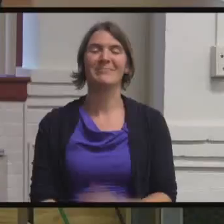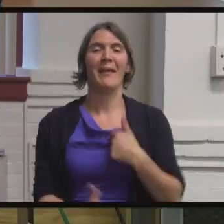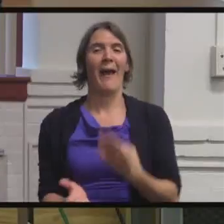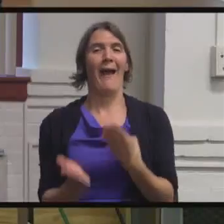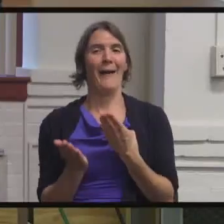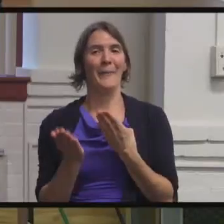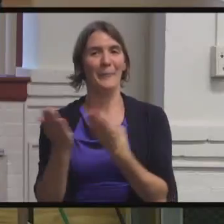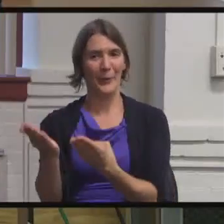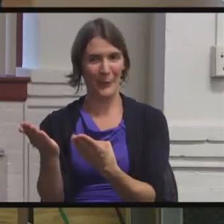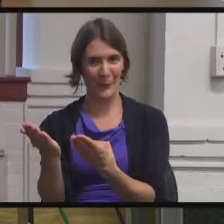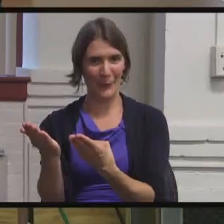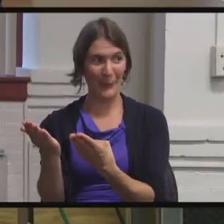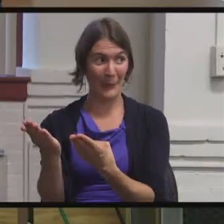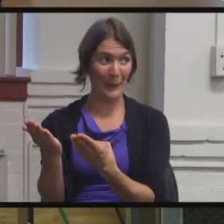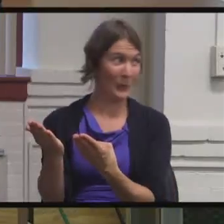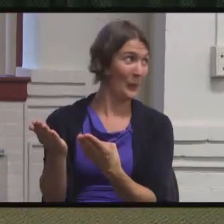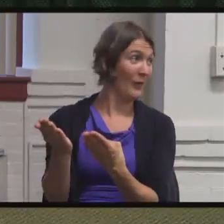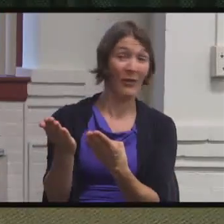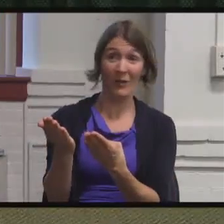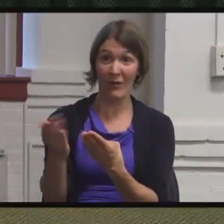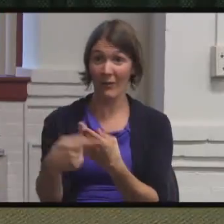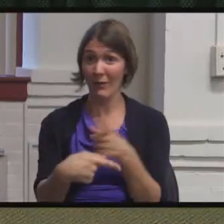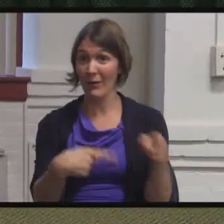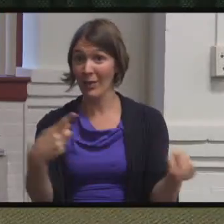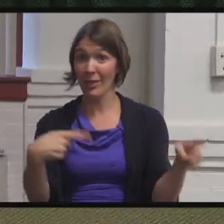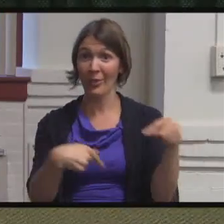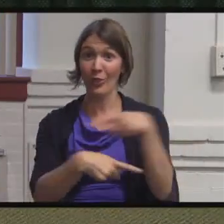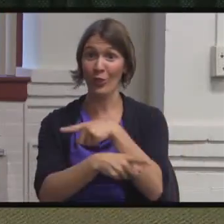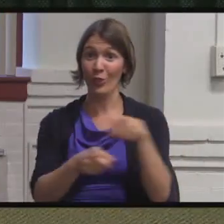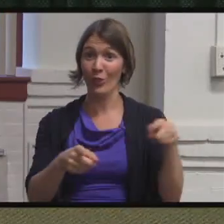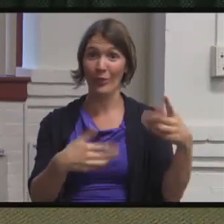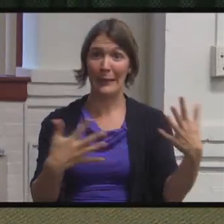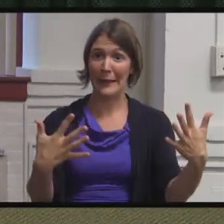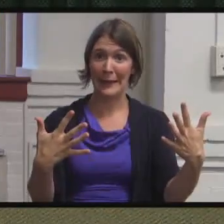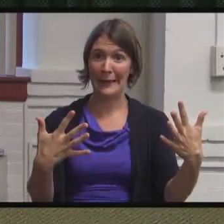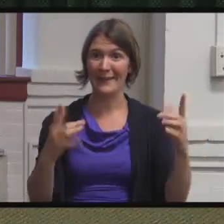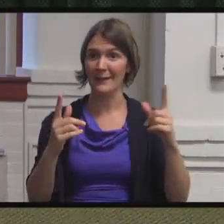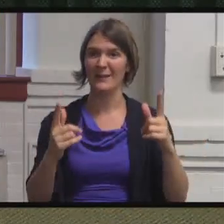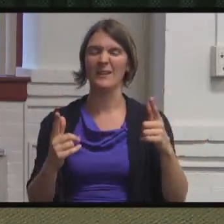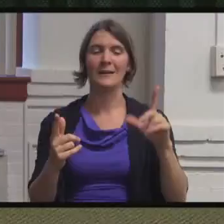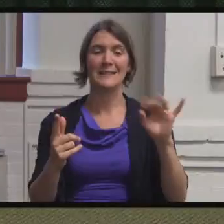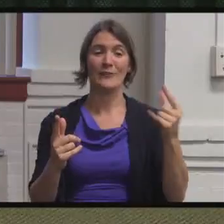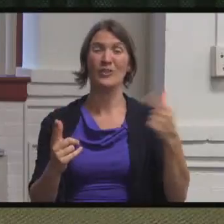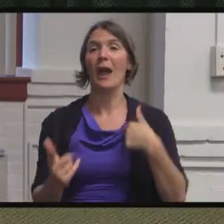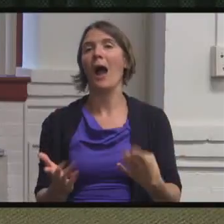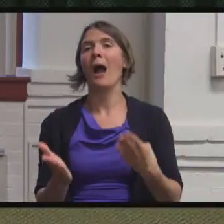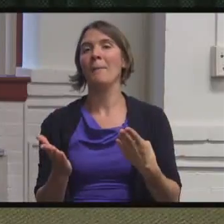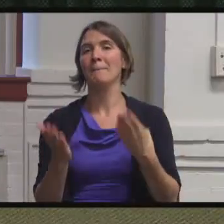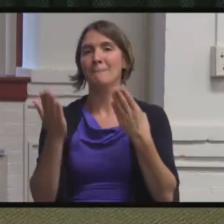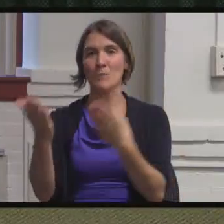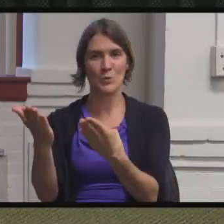move. I was going to have Peter do it there because there wasn't anything written. I move to